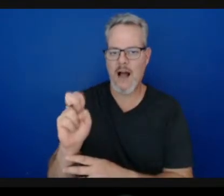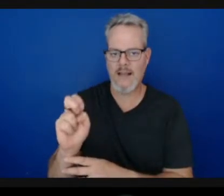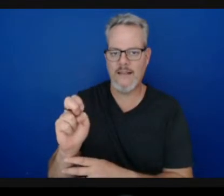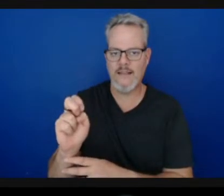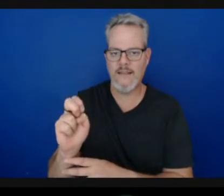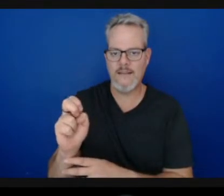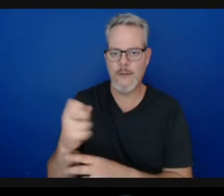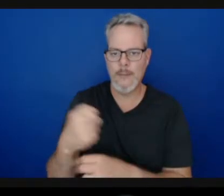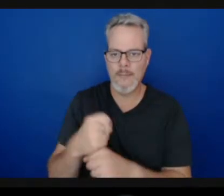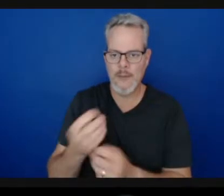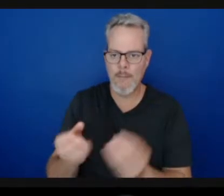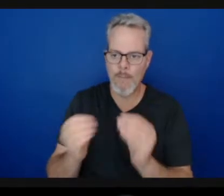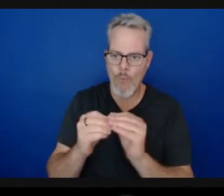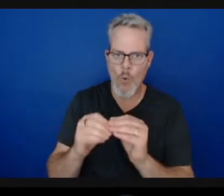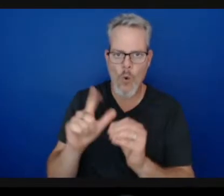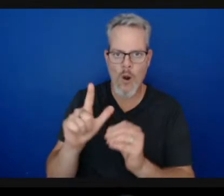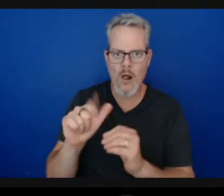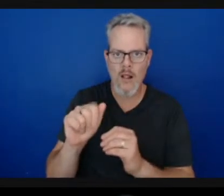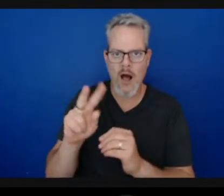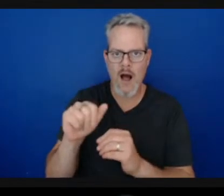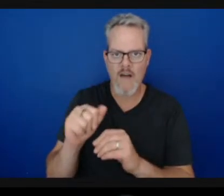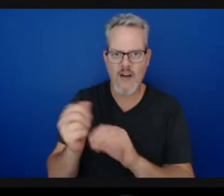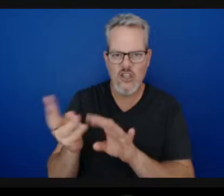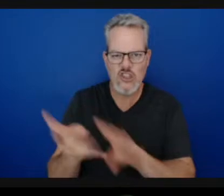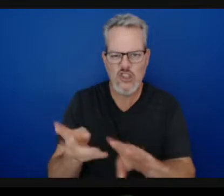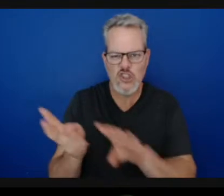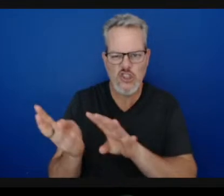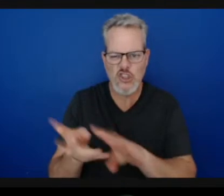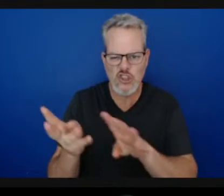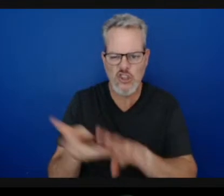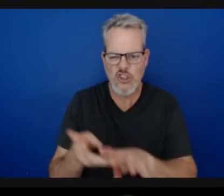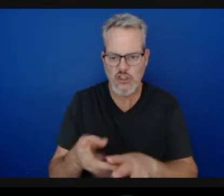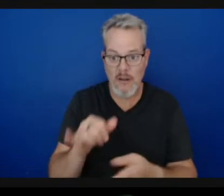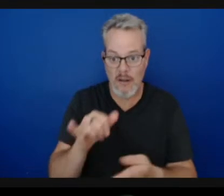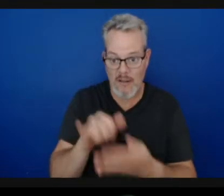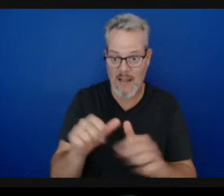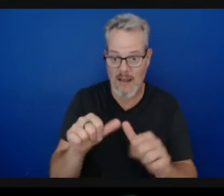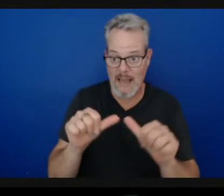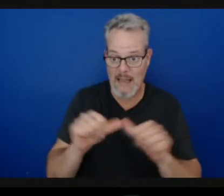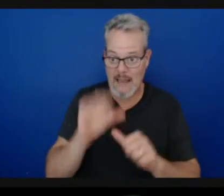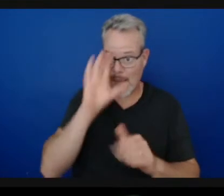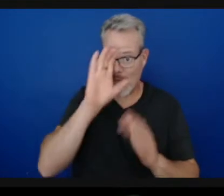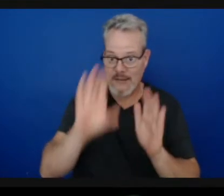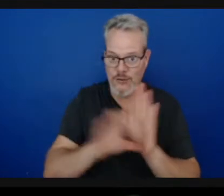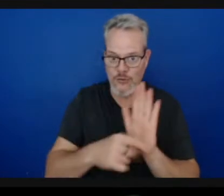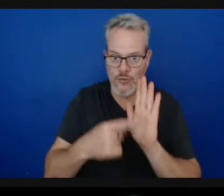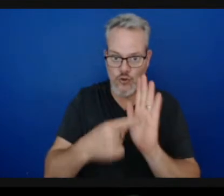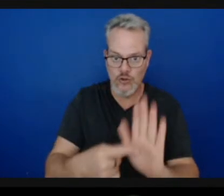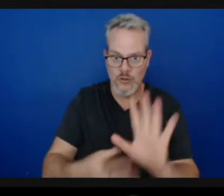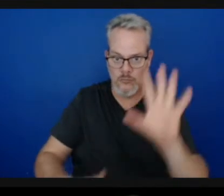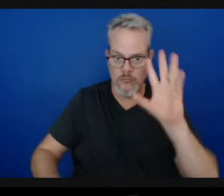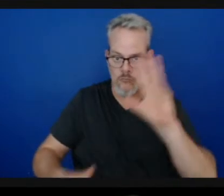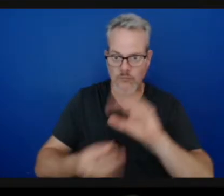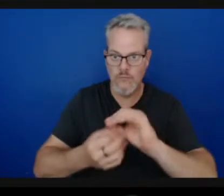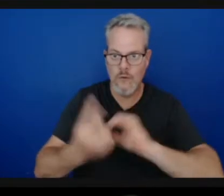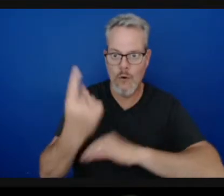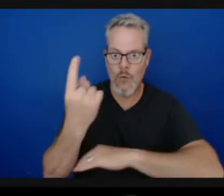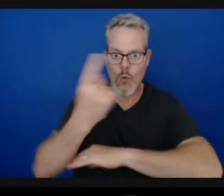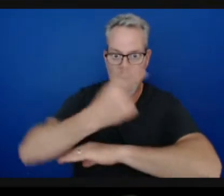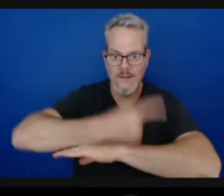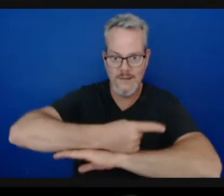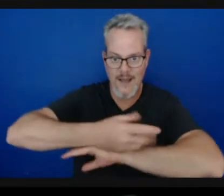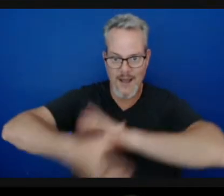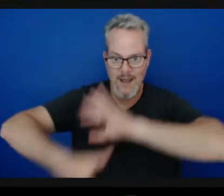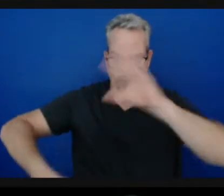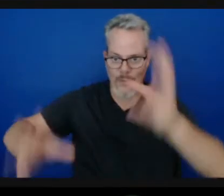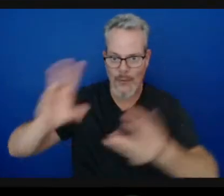injected. So this was the image that was captured over the course of one day. There's lots of funny things that